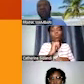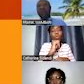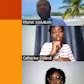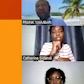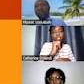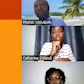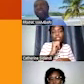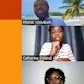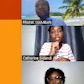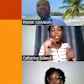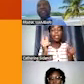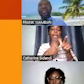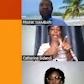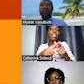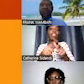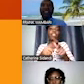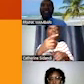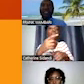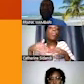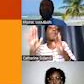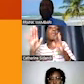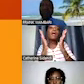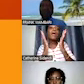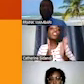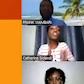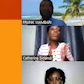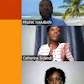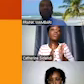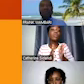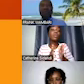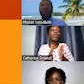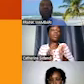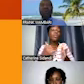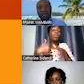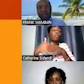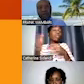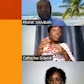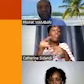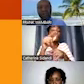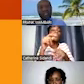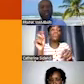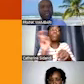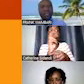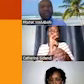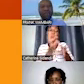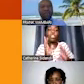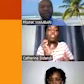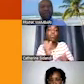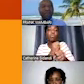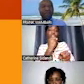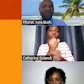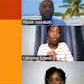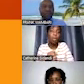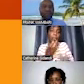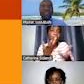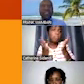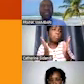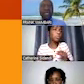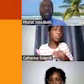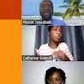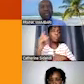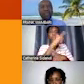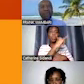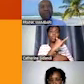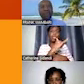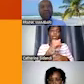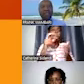have lost somebody through untraceable situation, or you have lost somebody because the person have moved abroad. It's a